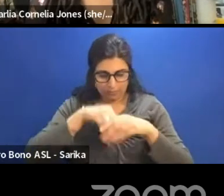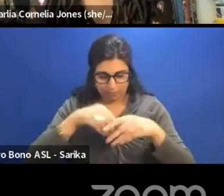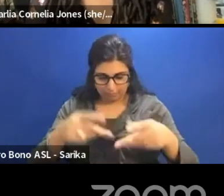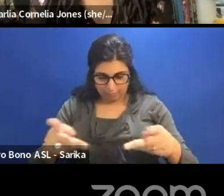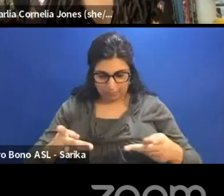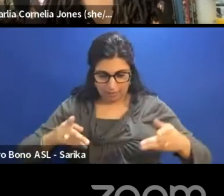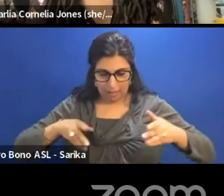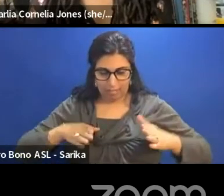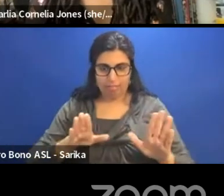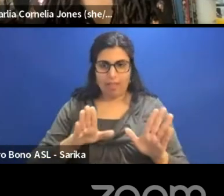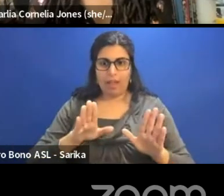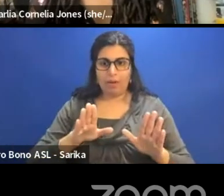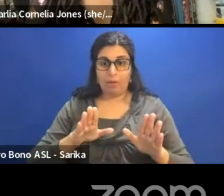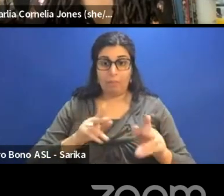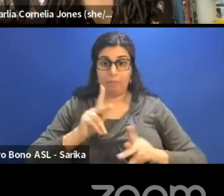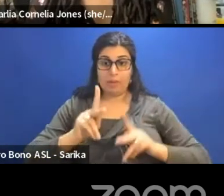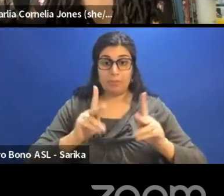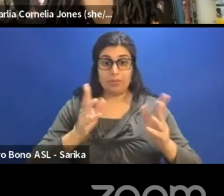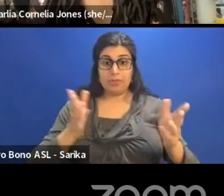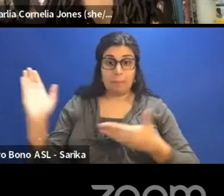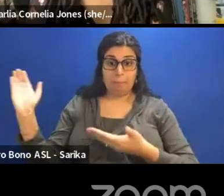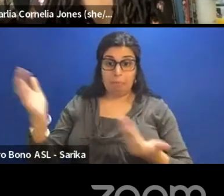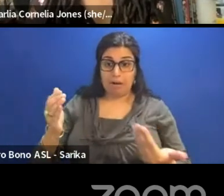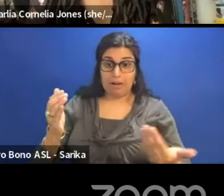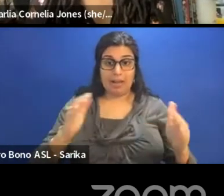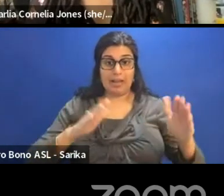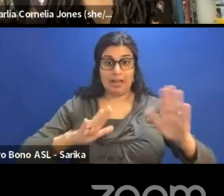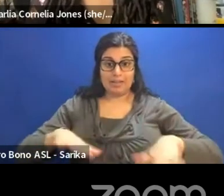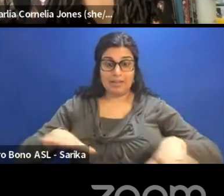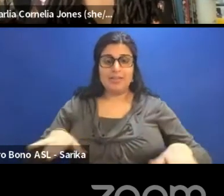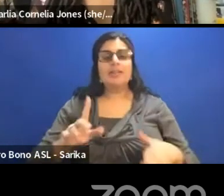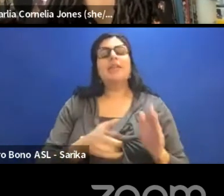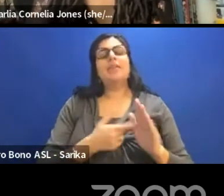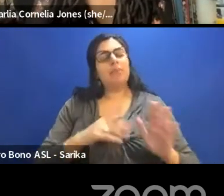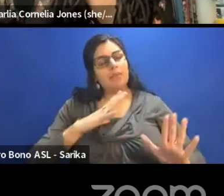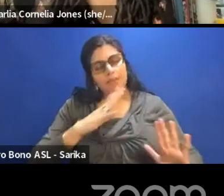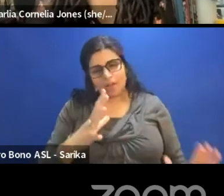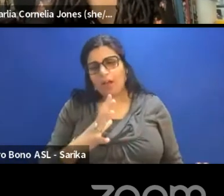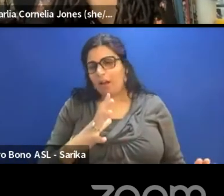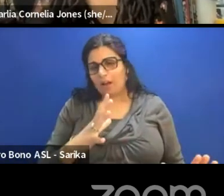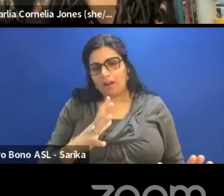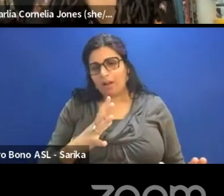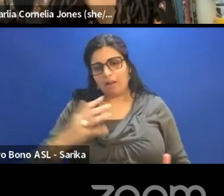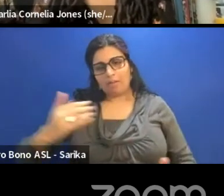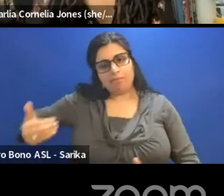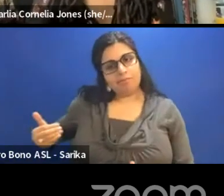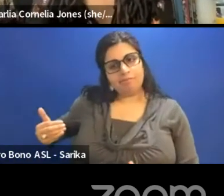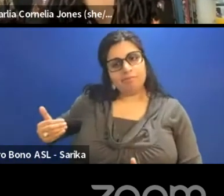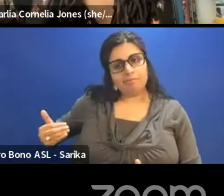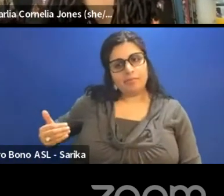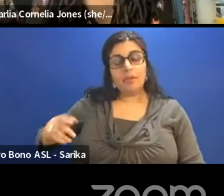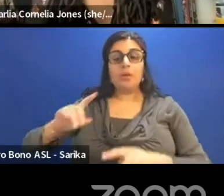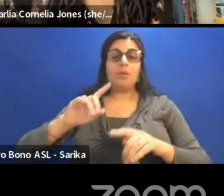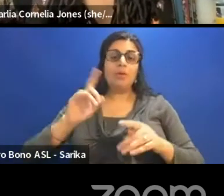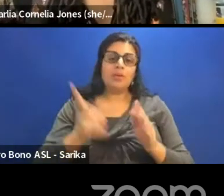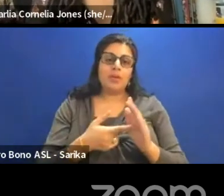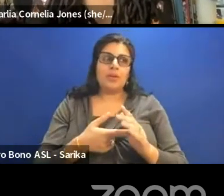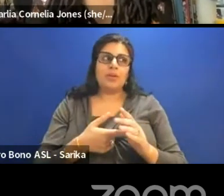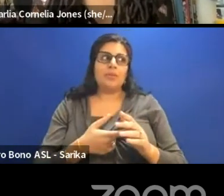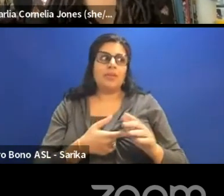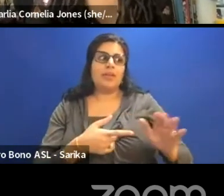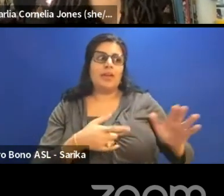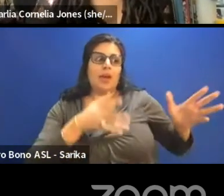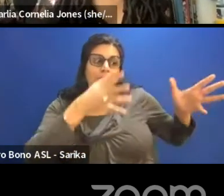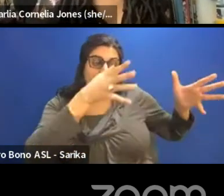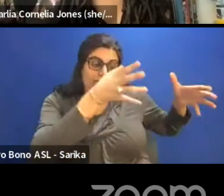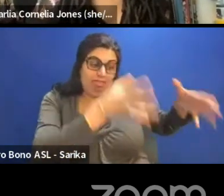allowed children, sometimes I'm cool with having her, you know, with me on my hip. And sometimes I would like to like have her with me, but not